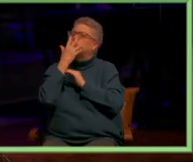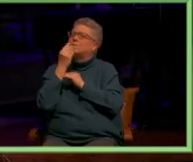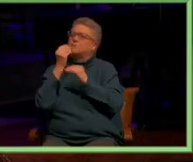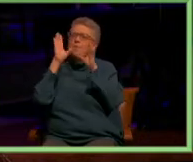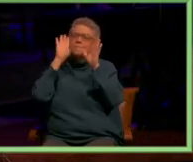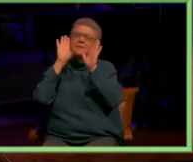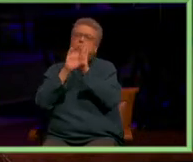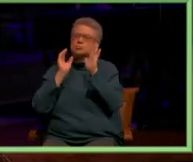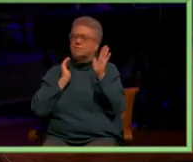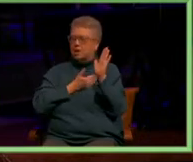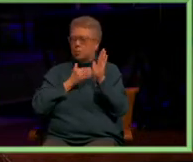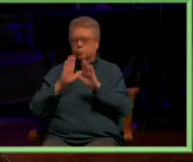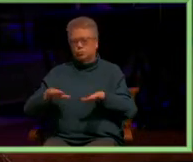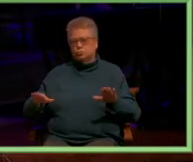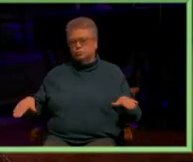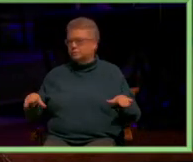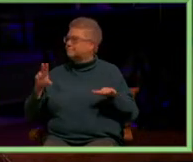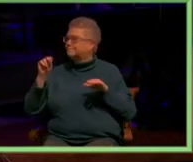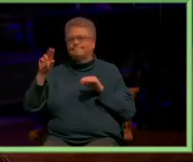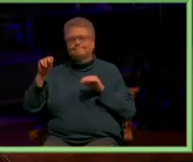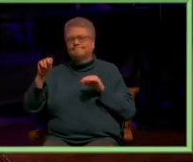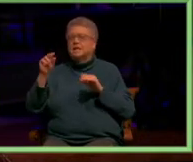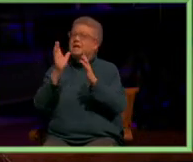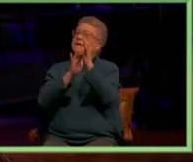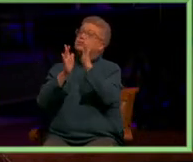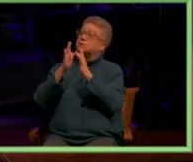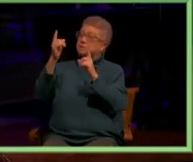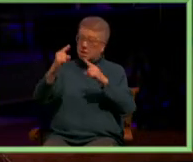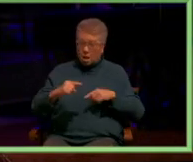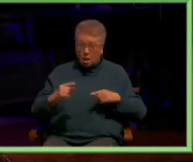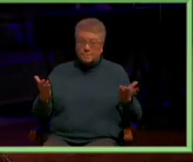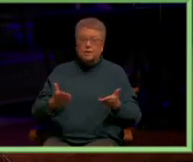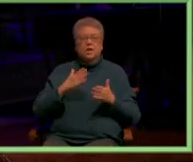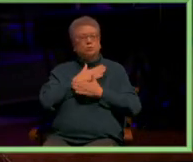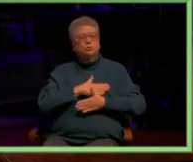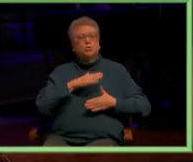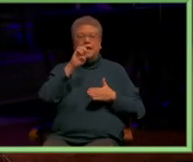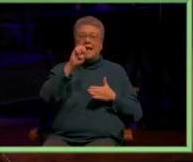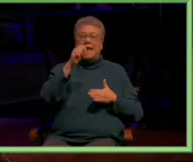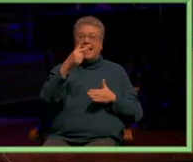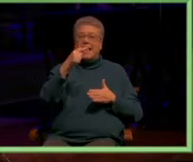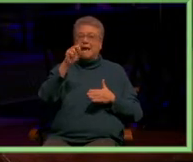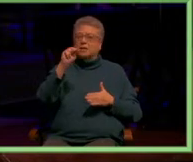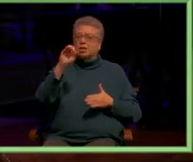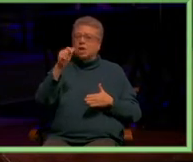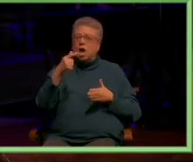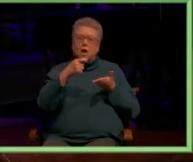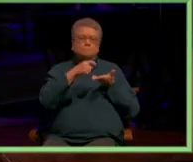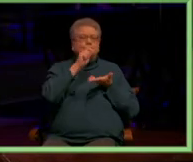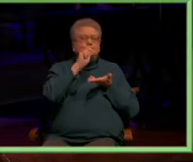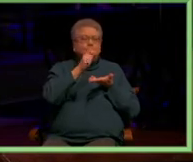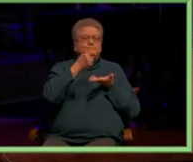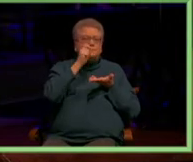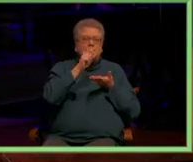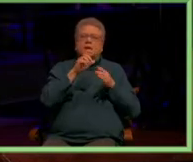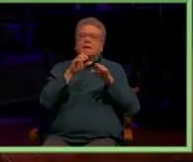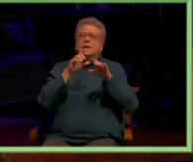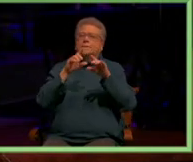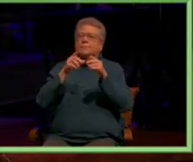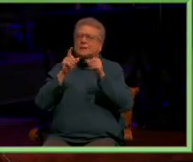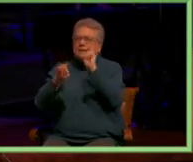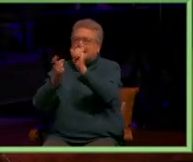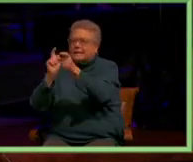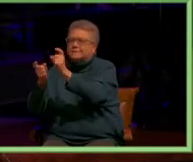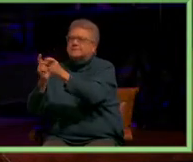children. Jesus did not come so that we could enjoy eggnog and present swapping. Jesus did not come so that dads could get